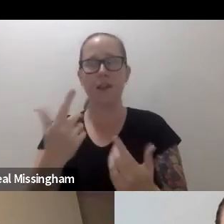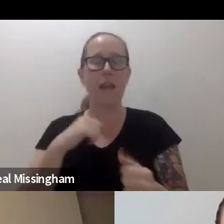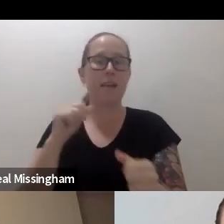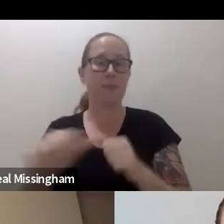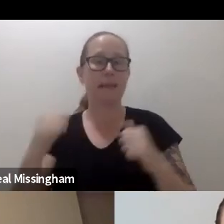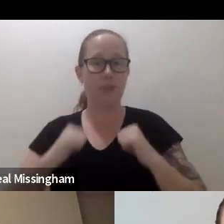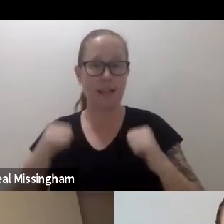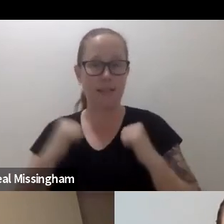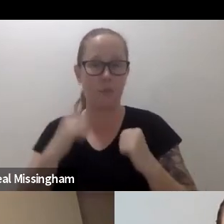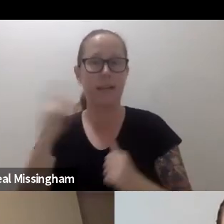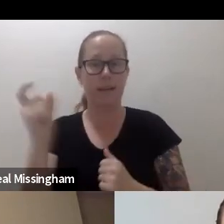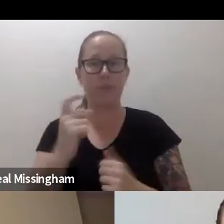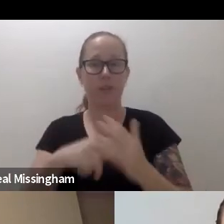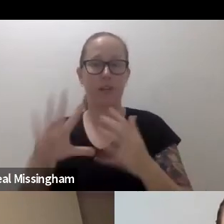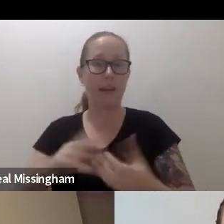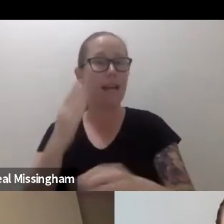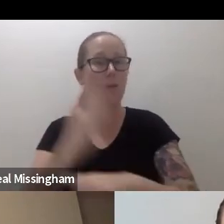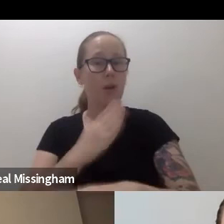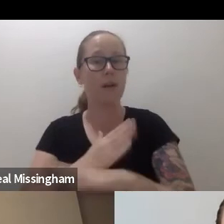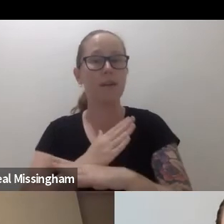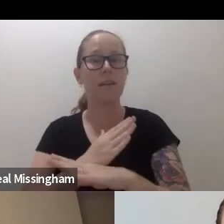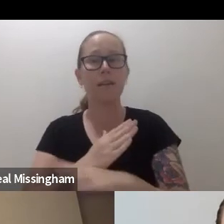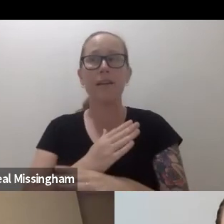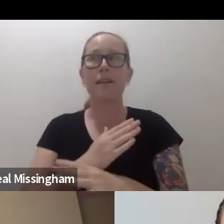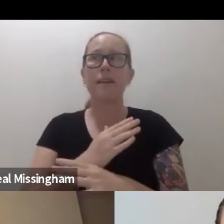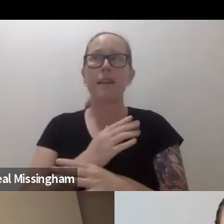to get with it, but plastic when it comes to creative work.